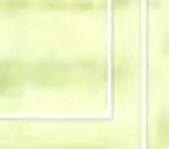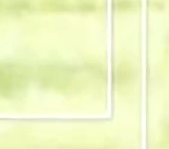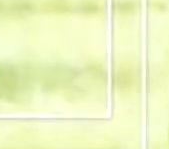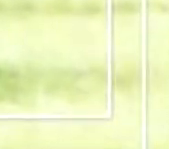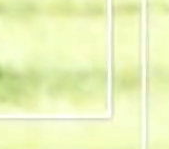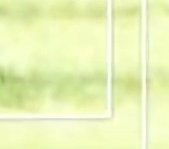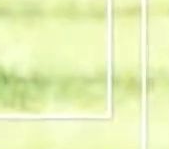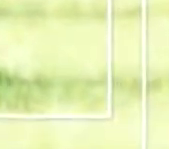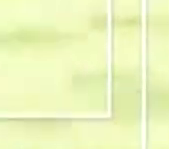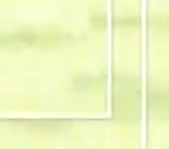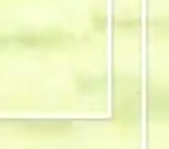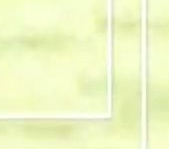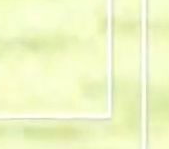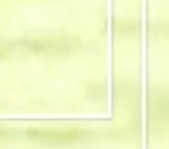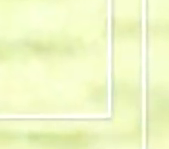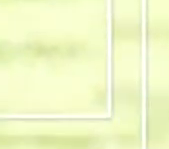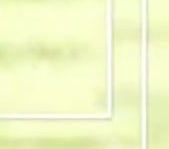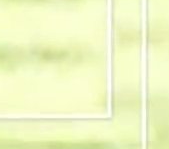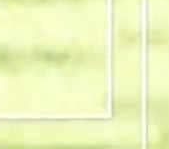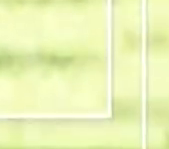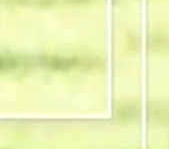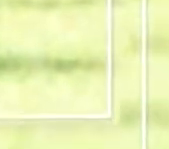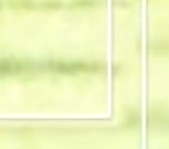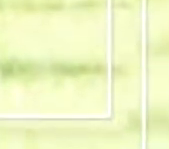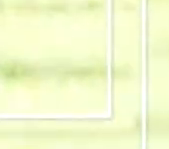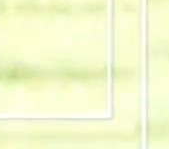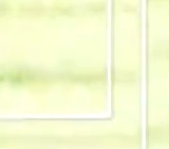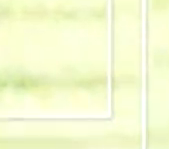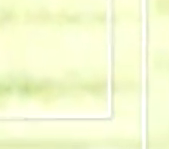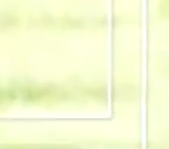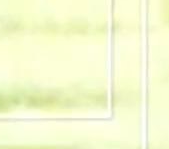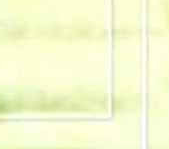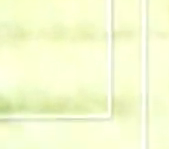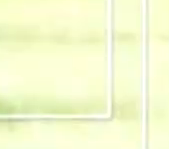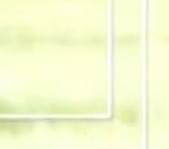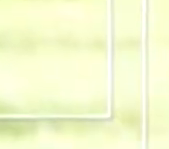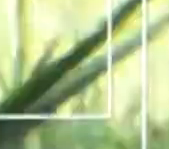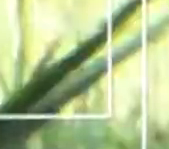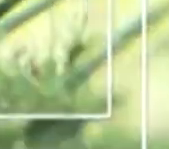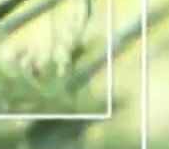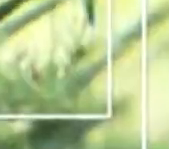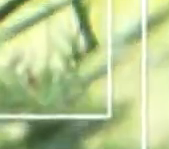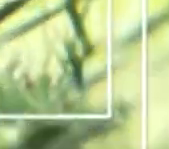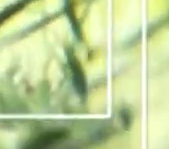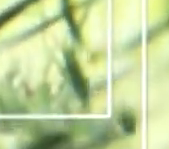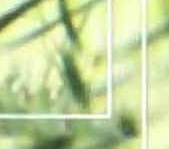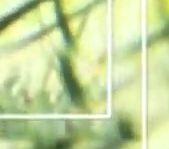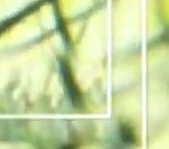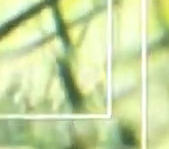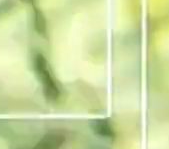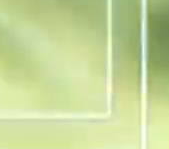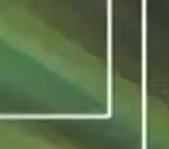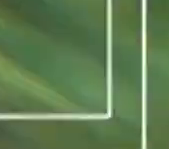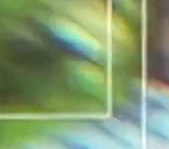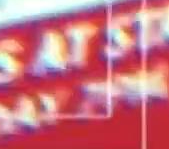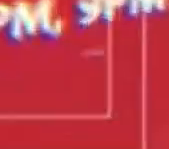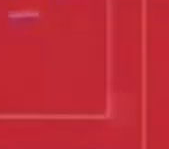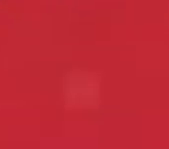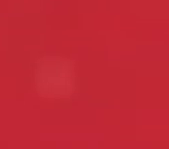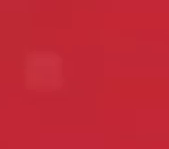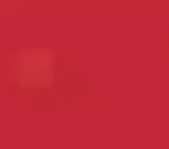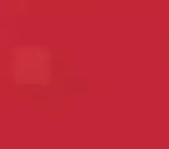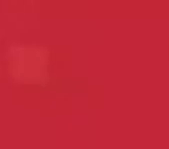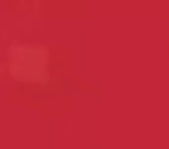Tuesday and Wednesday as I engage Lynn Njiru, who worked for the founding father, President Jomo Kenyatta, and later President